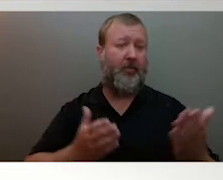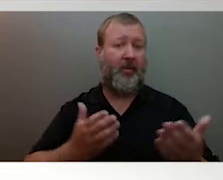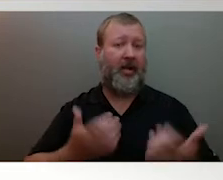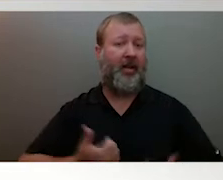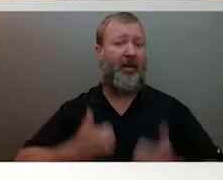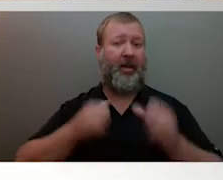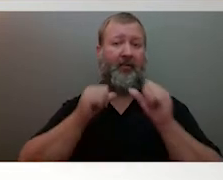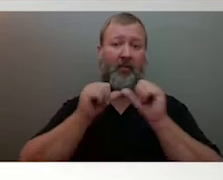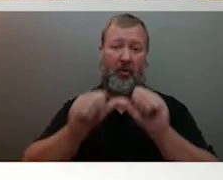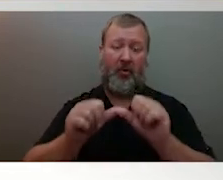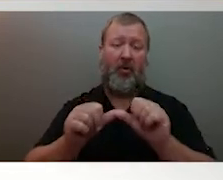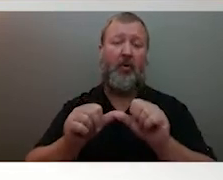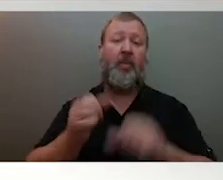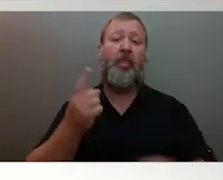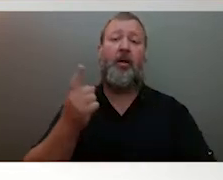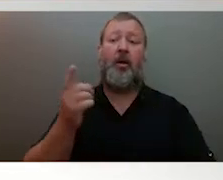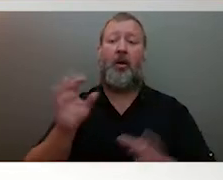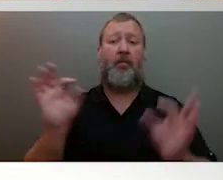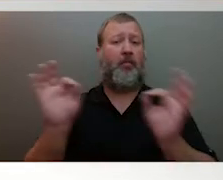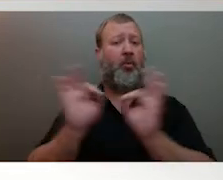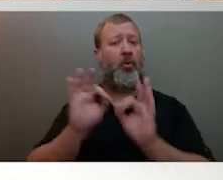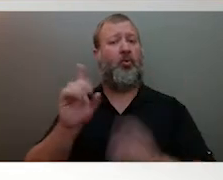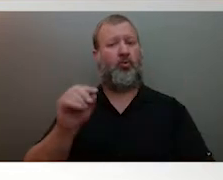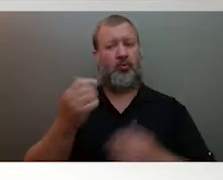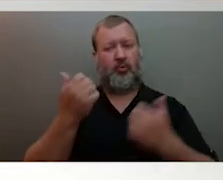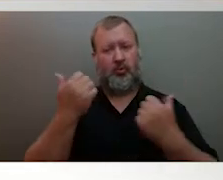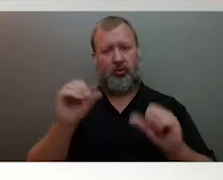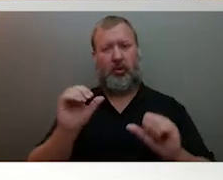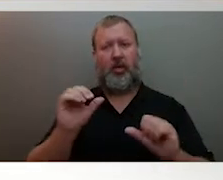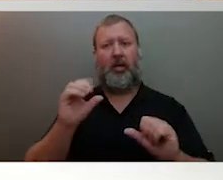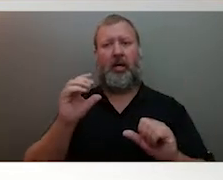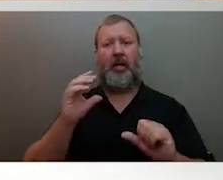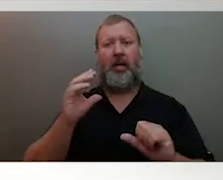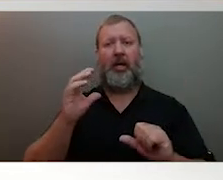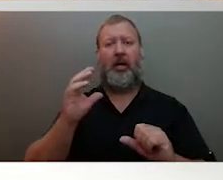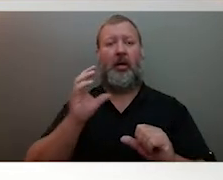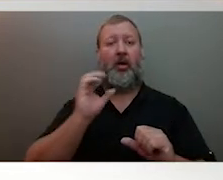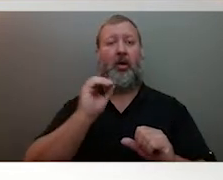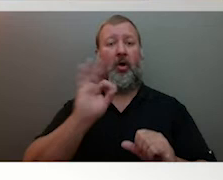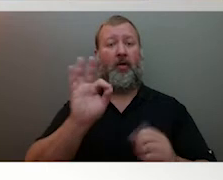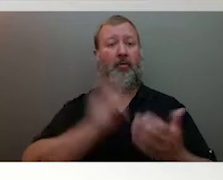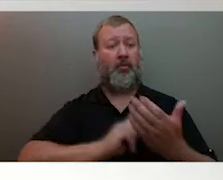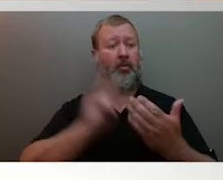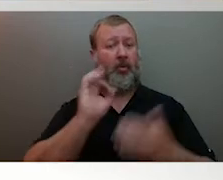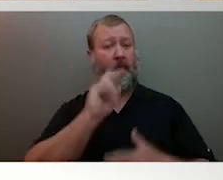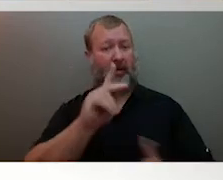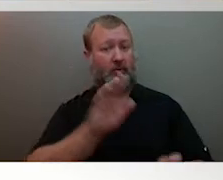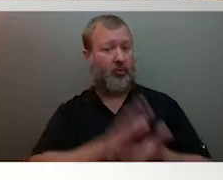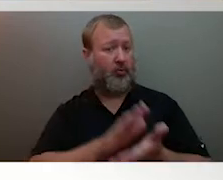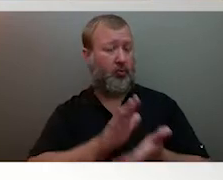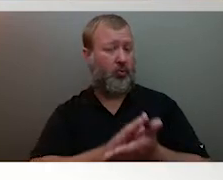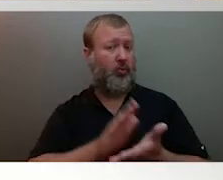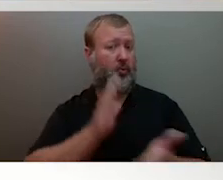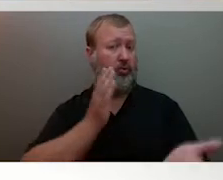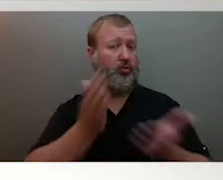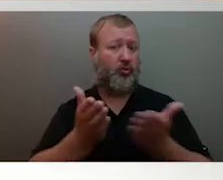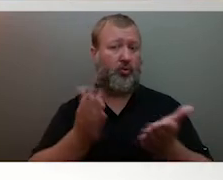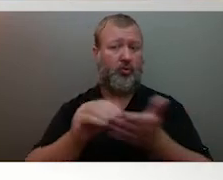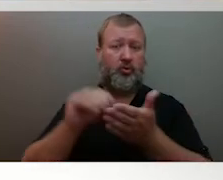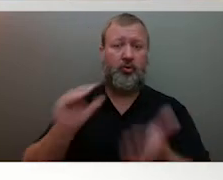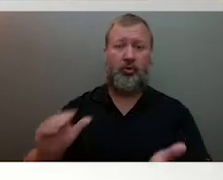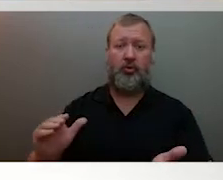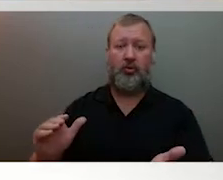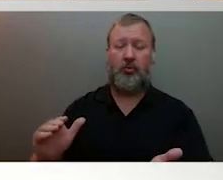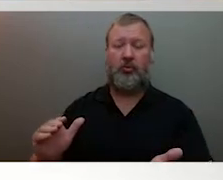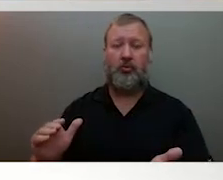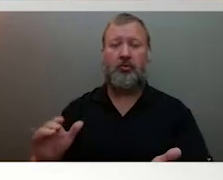lifelong, but the big thing is that we do try to get them out of the hospital homebound if the district can provide services to that student once the student